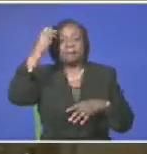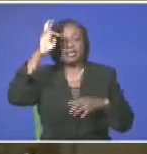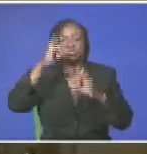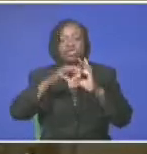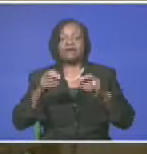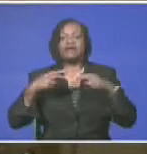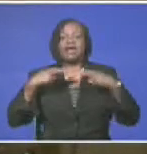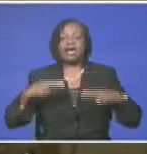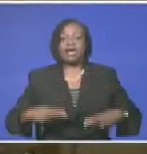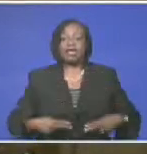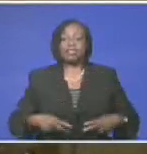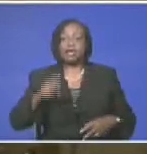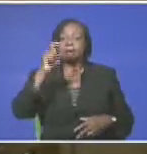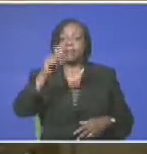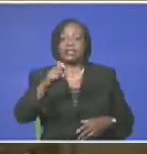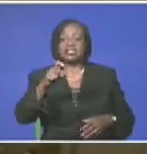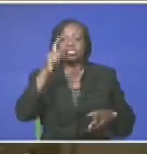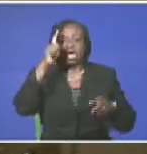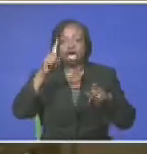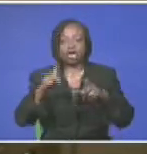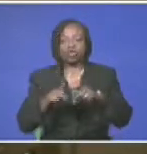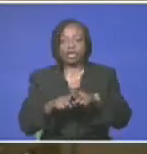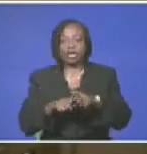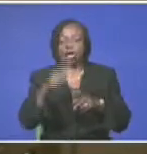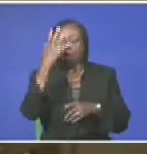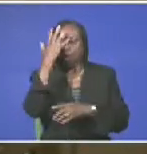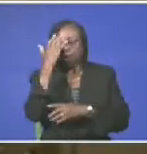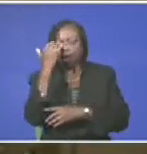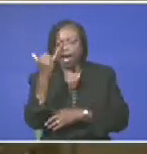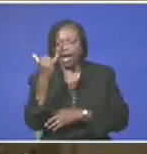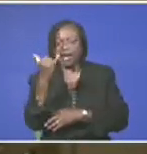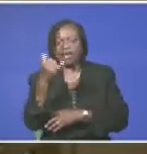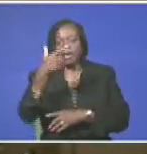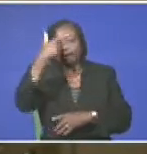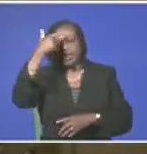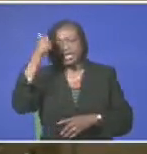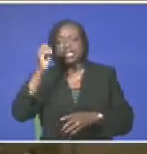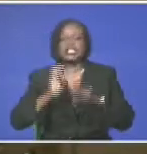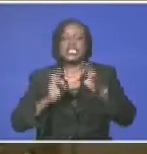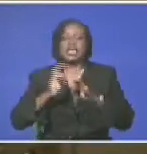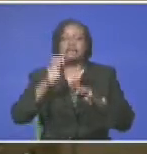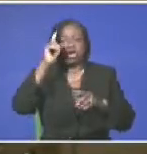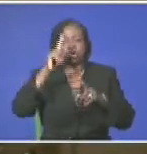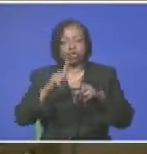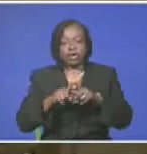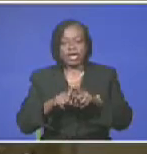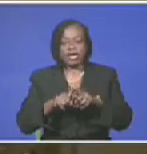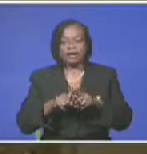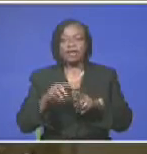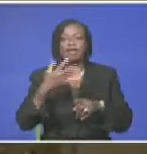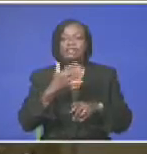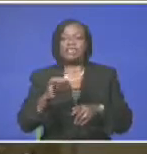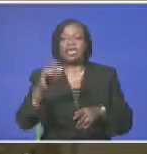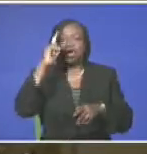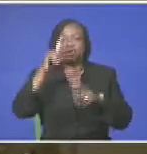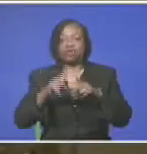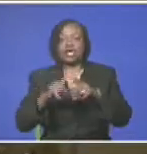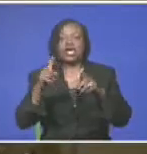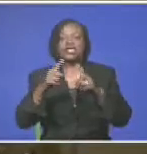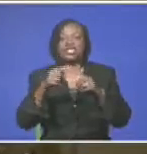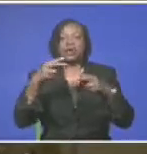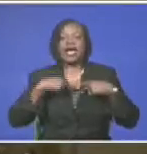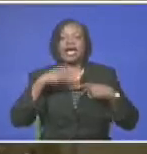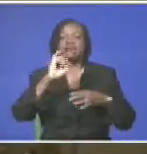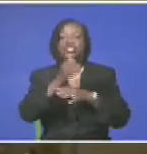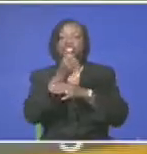Health has to agree. Why? Because if we agree or they agree, they are also agreeing to have a job